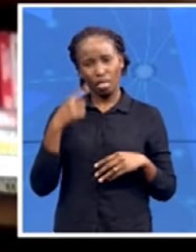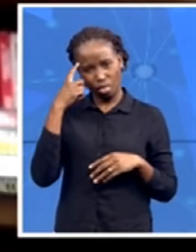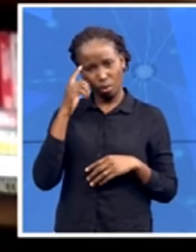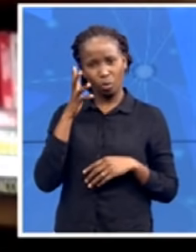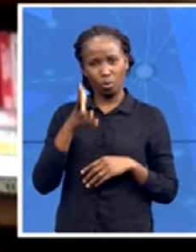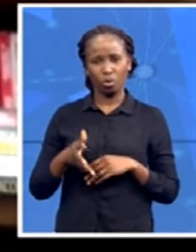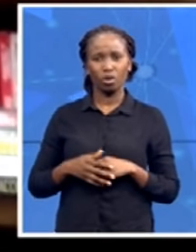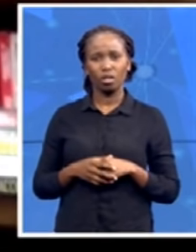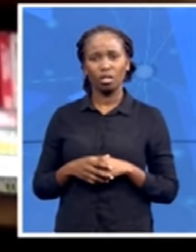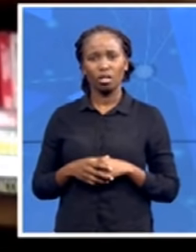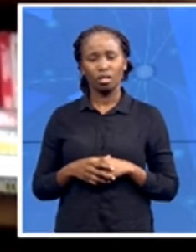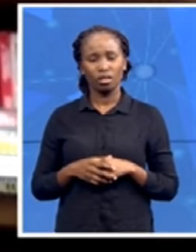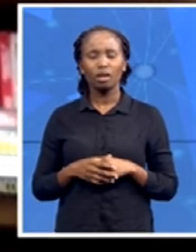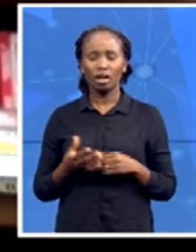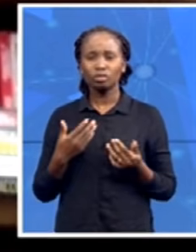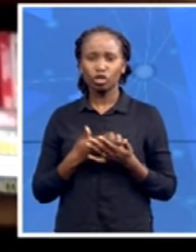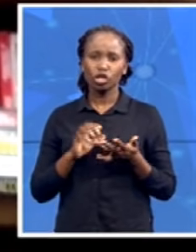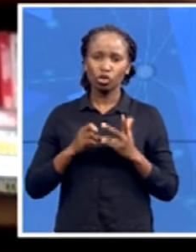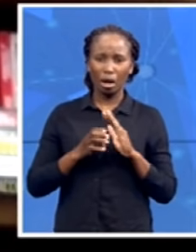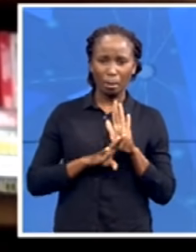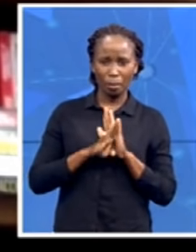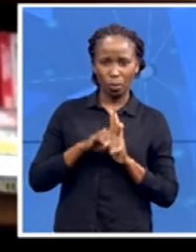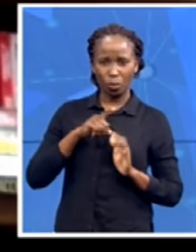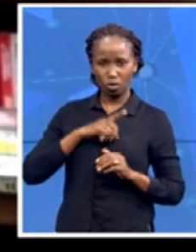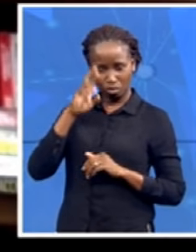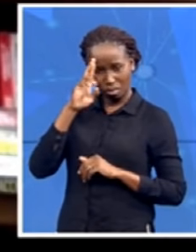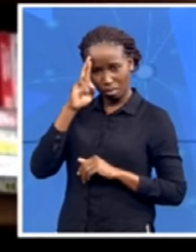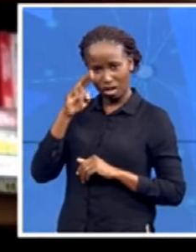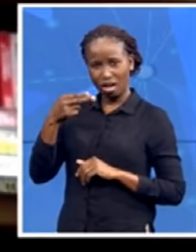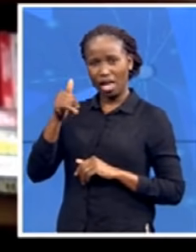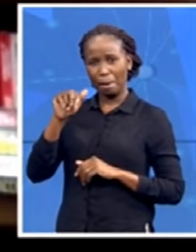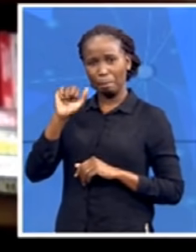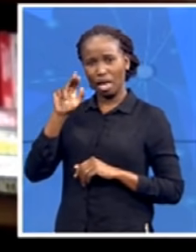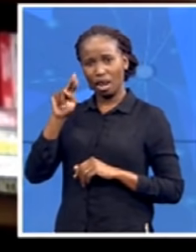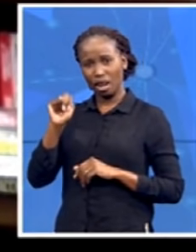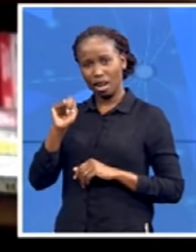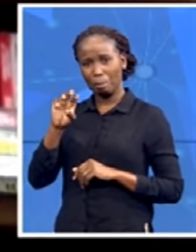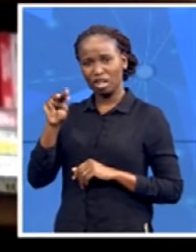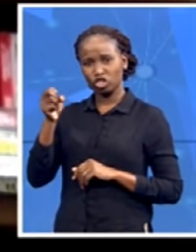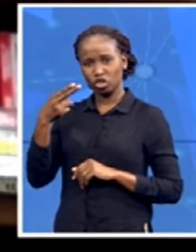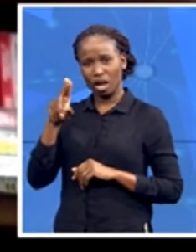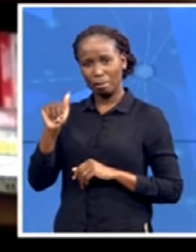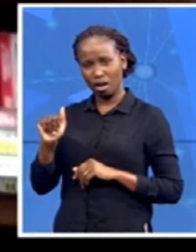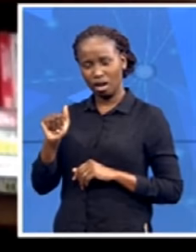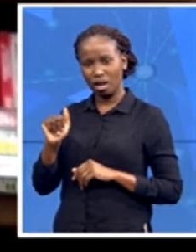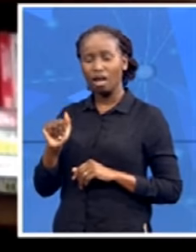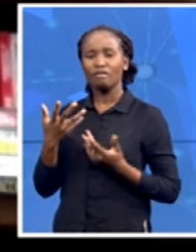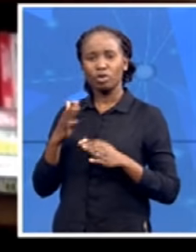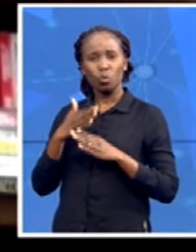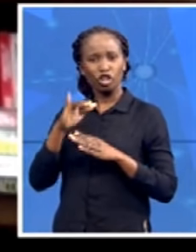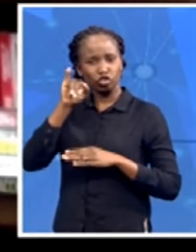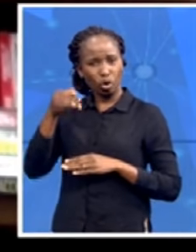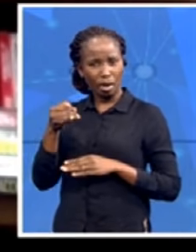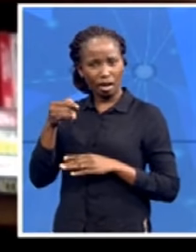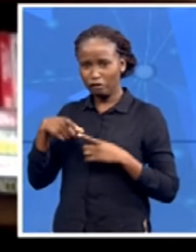Mashaba has an unfinished business in Johannesburg. Some people, maybe they are still holding a